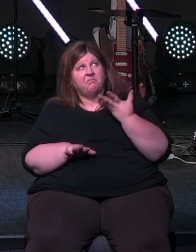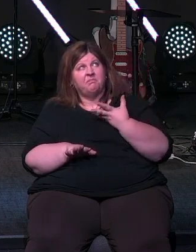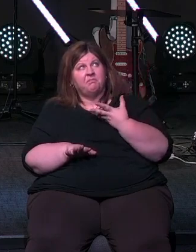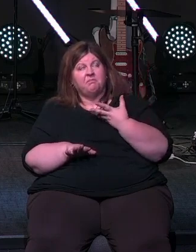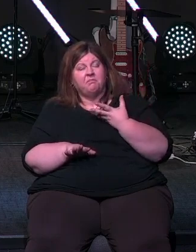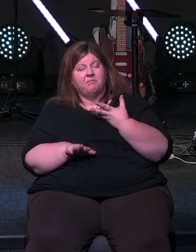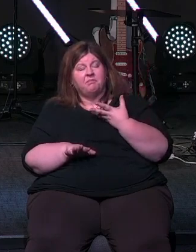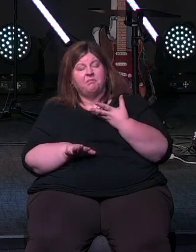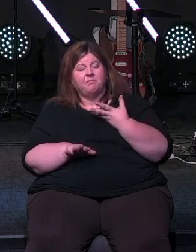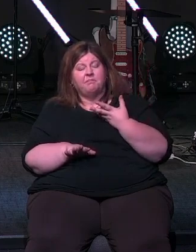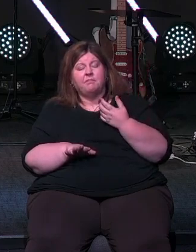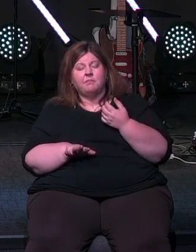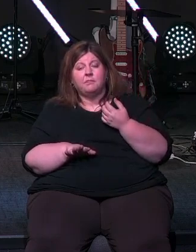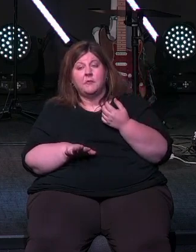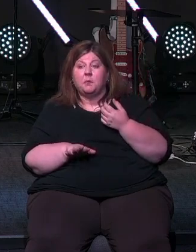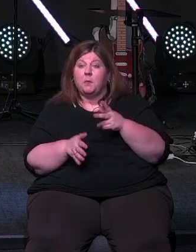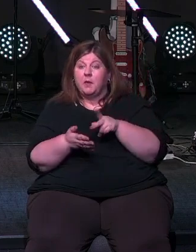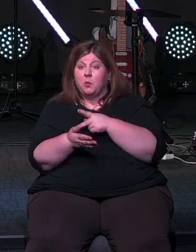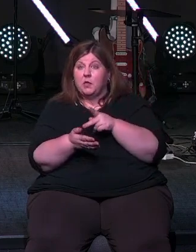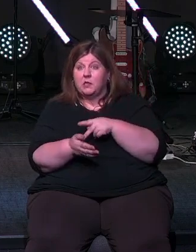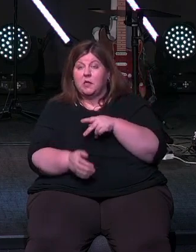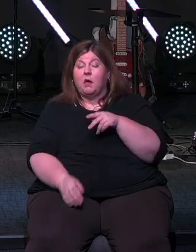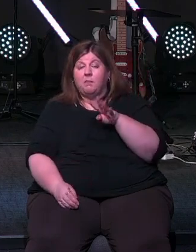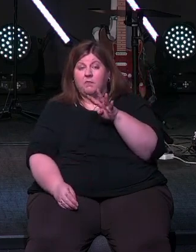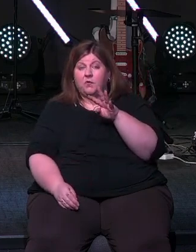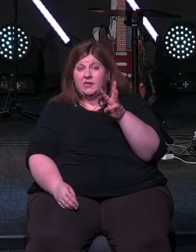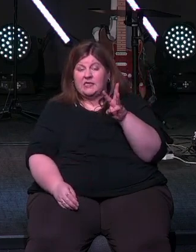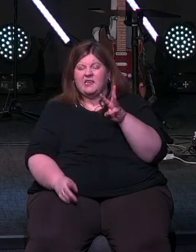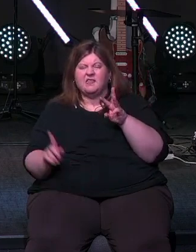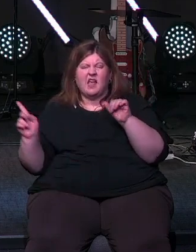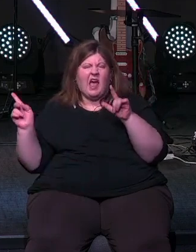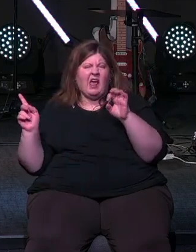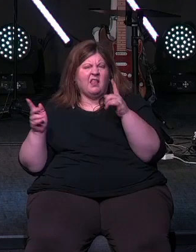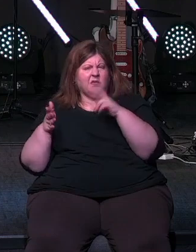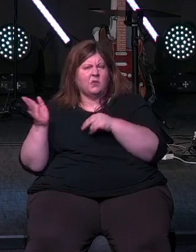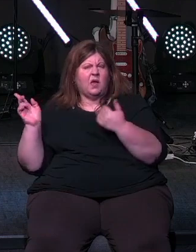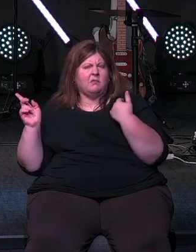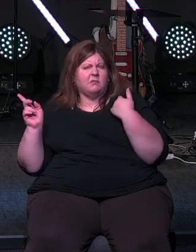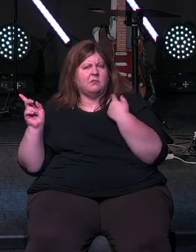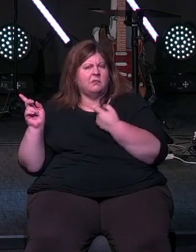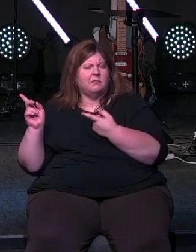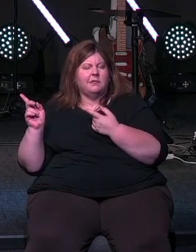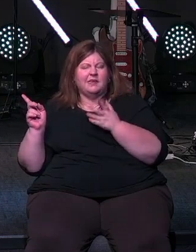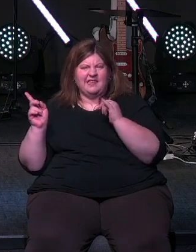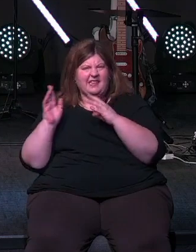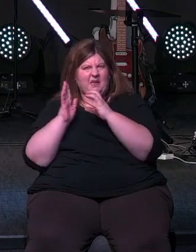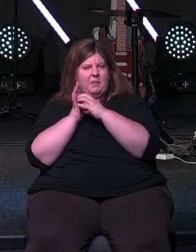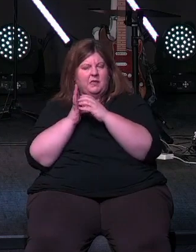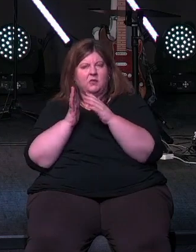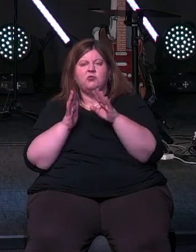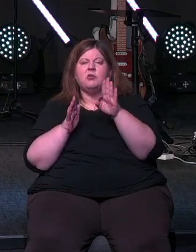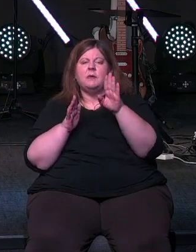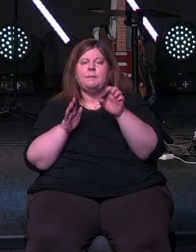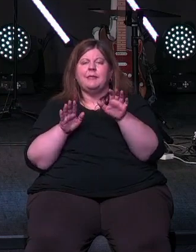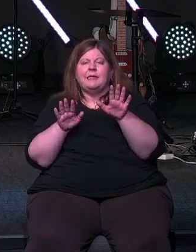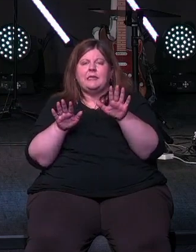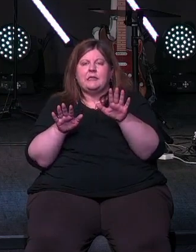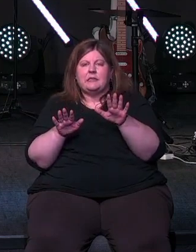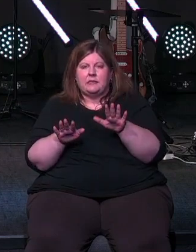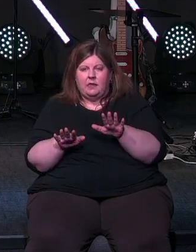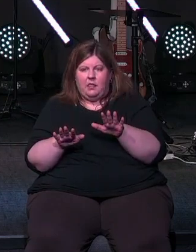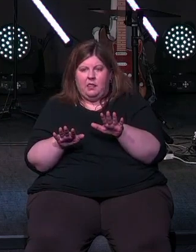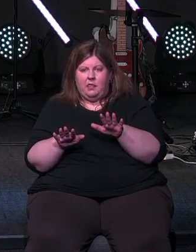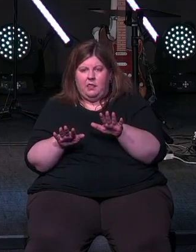It's probably why Psalm 46:10, Alex read it earlier. It's that passage, be still and